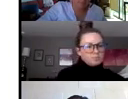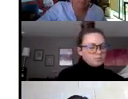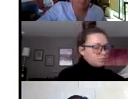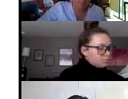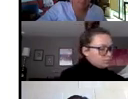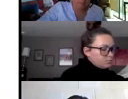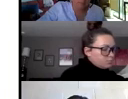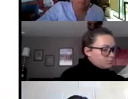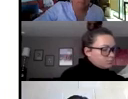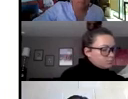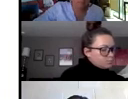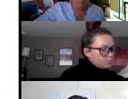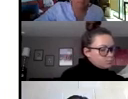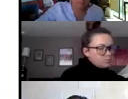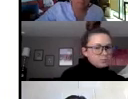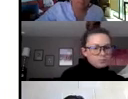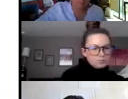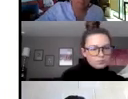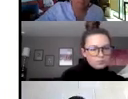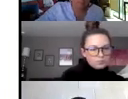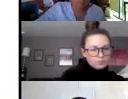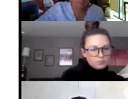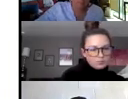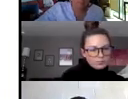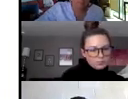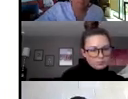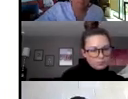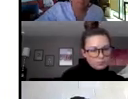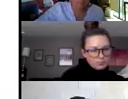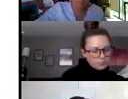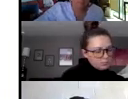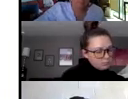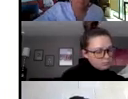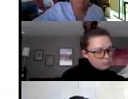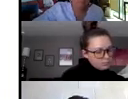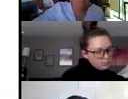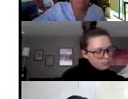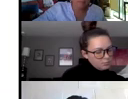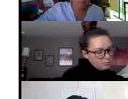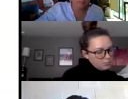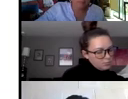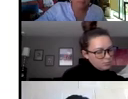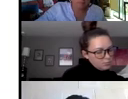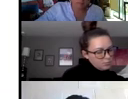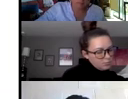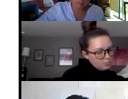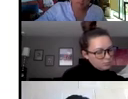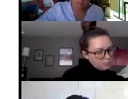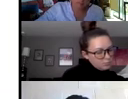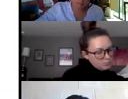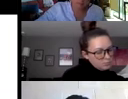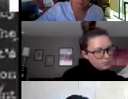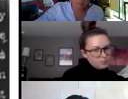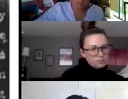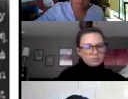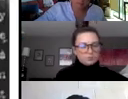indigenous. And it serves as a consciously ideological function. It addresses all the conflicting identities that comes along with